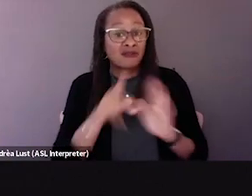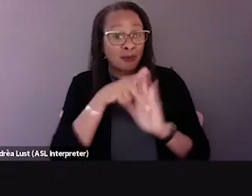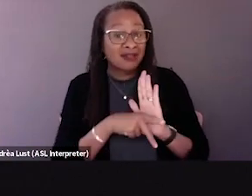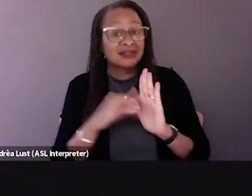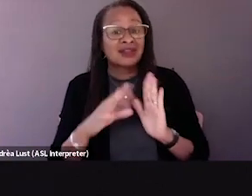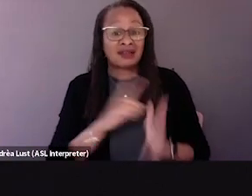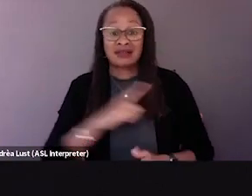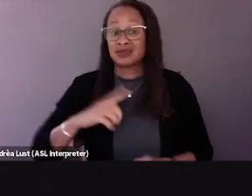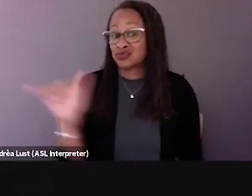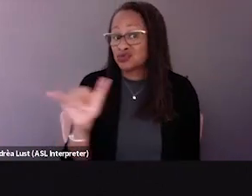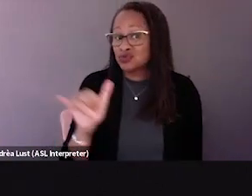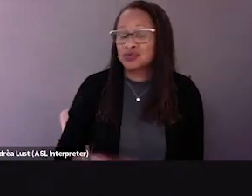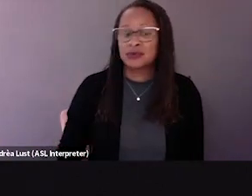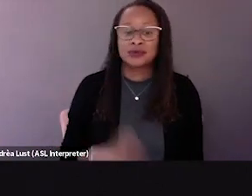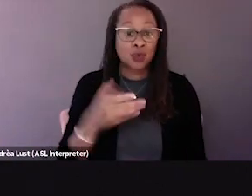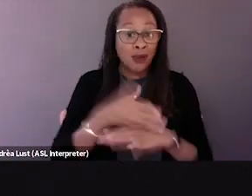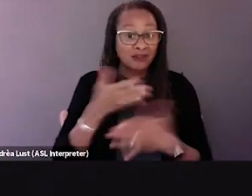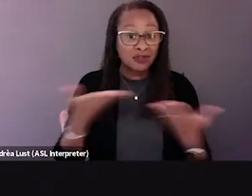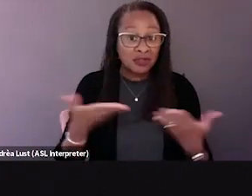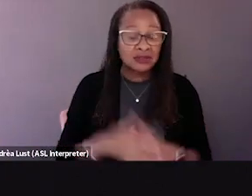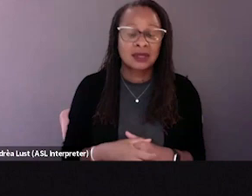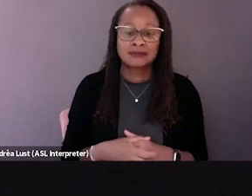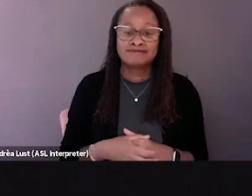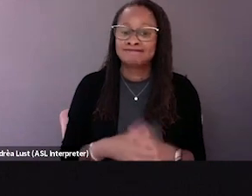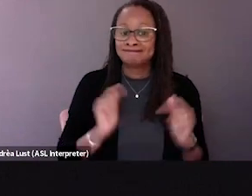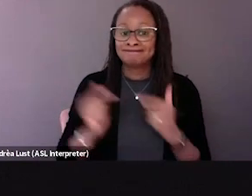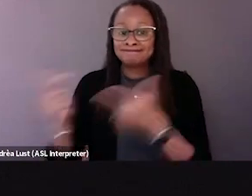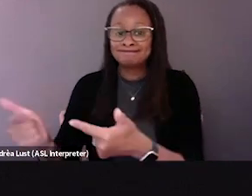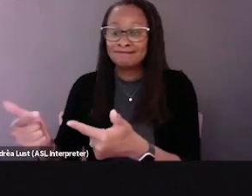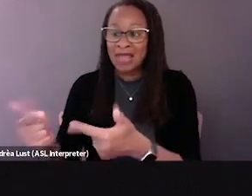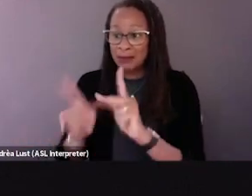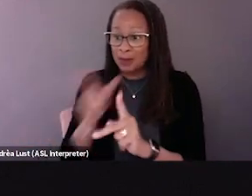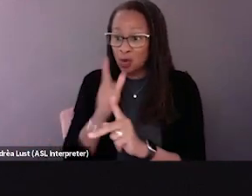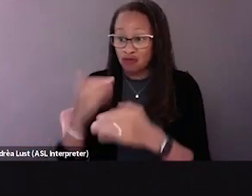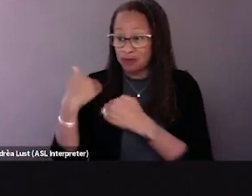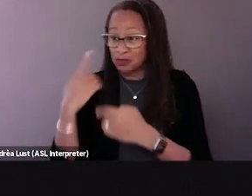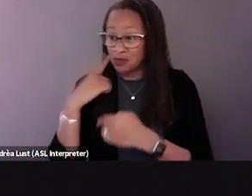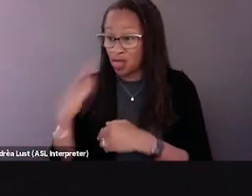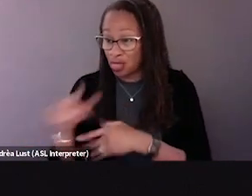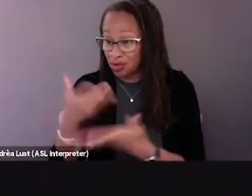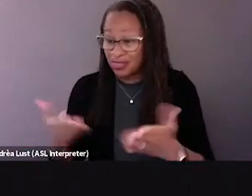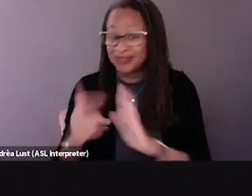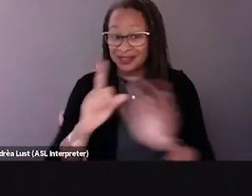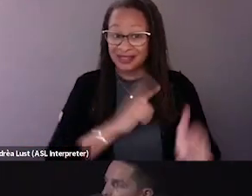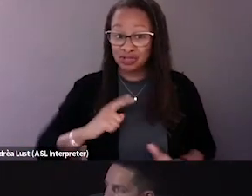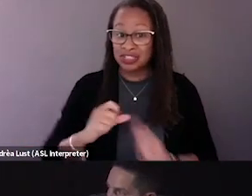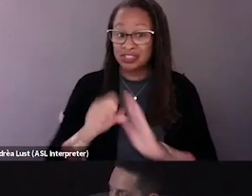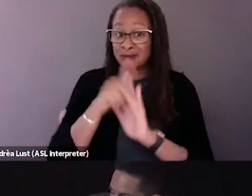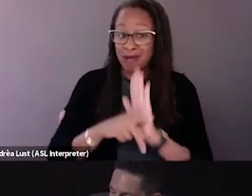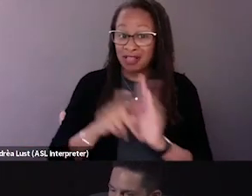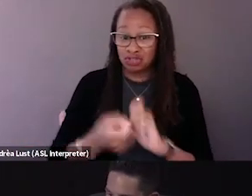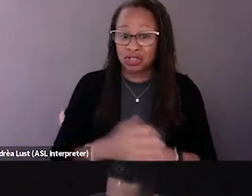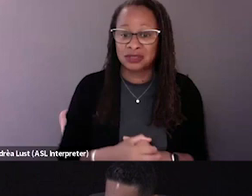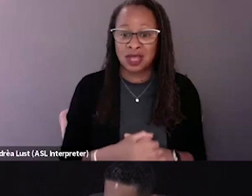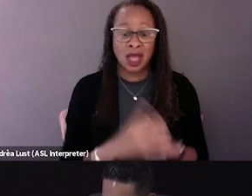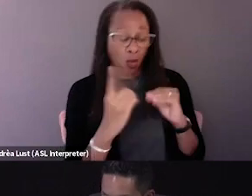and of legislation. So after this, it's in the hands of the people who are responsible for those issues to make the changes. And just